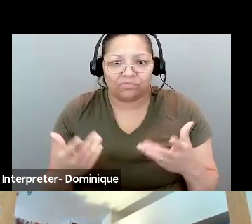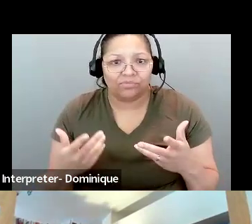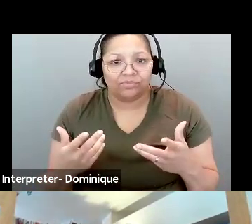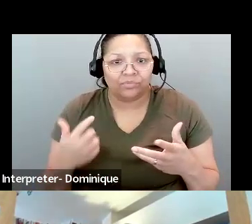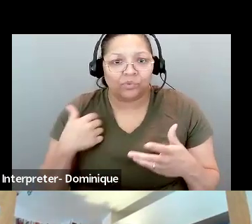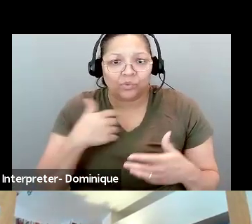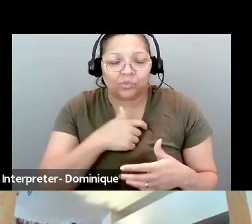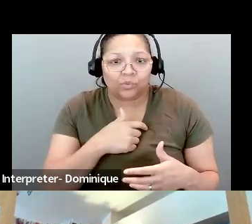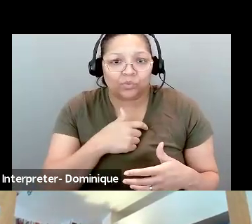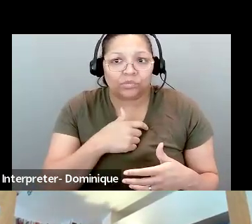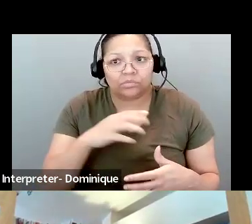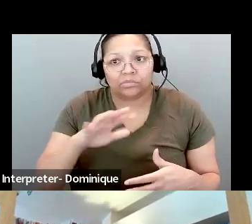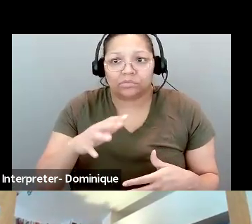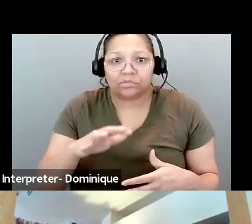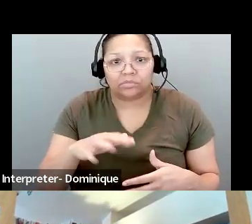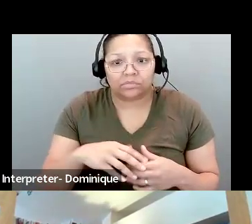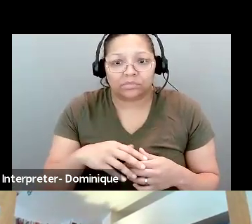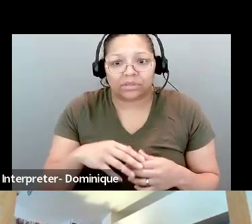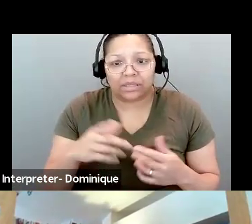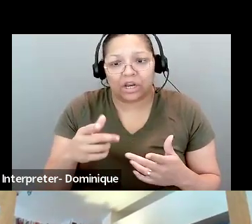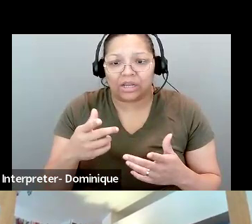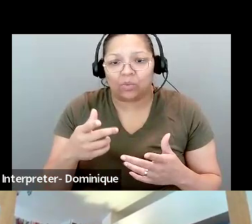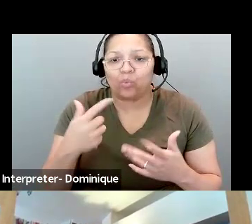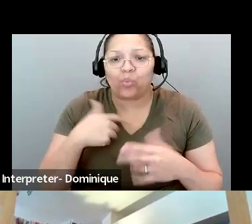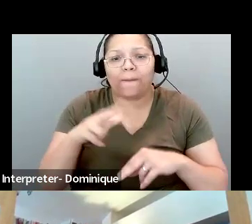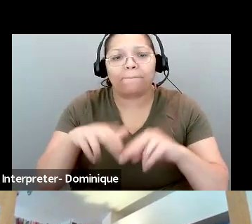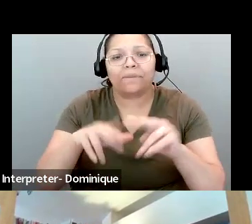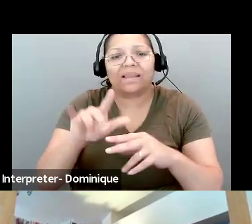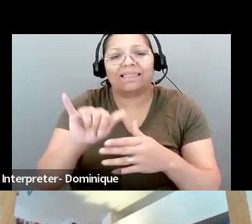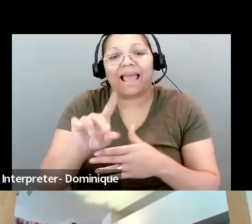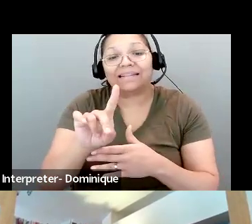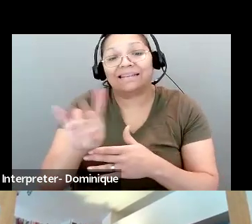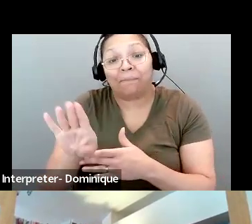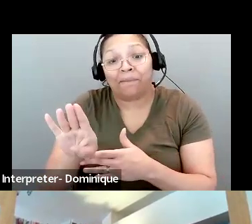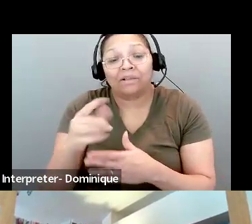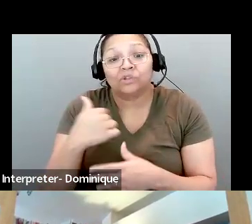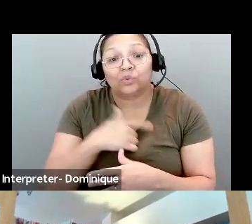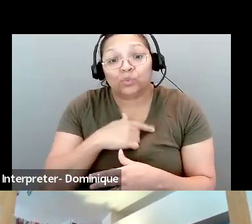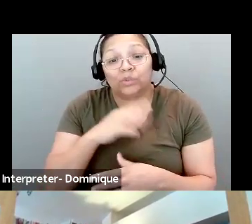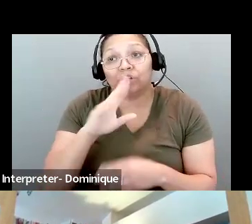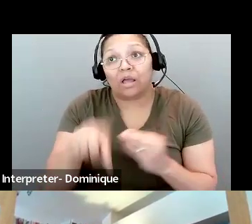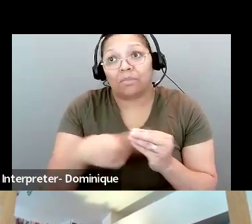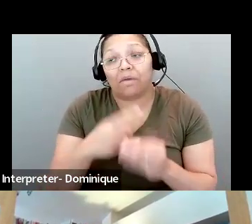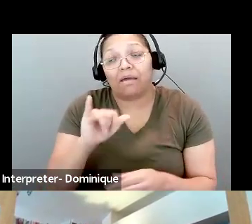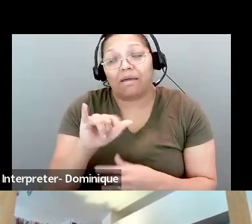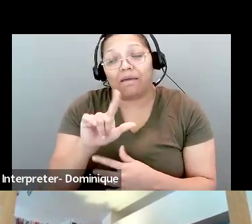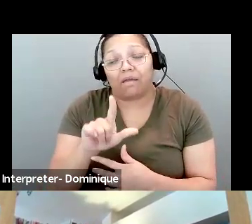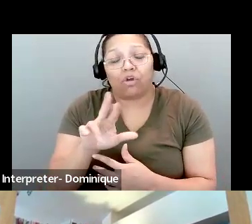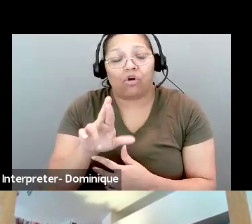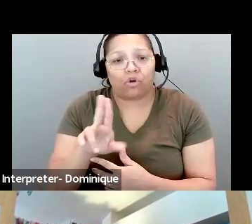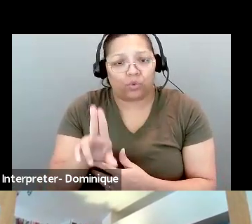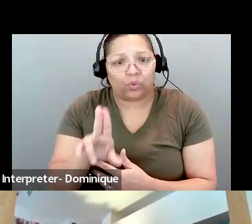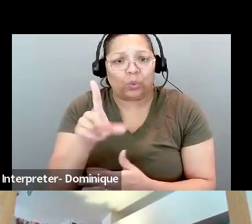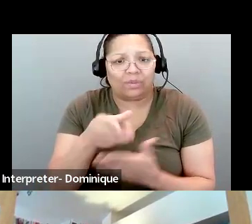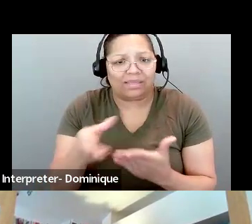we're kind of toward building up that database. And then we talked about a little bit about the ILRU thing. And I don't know